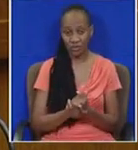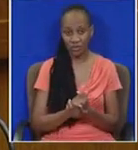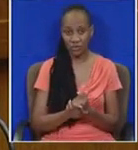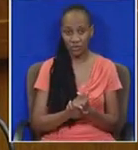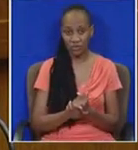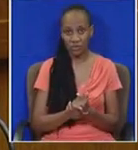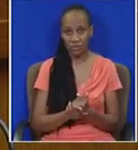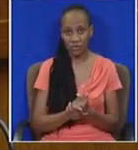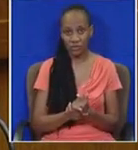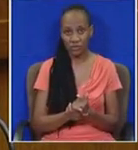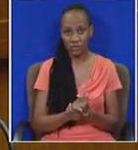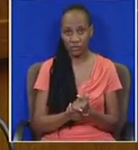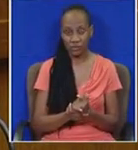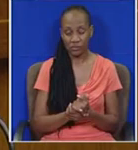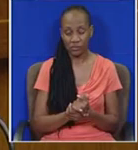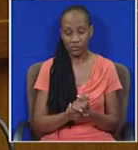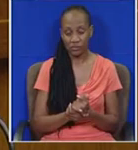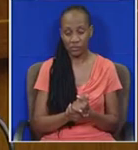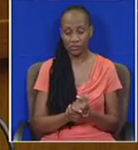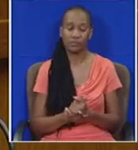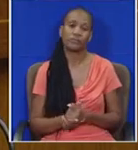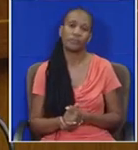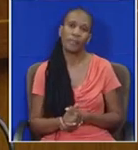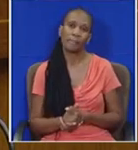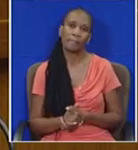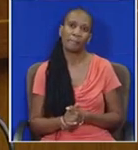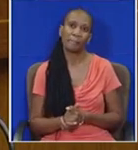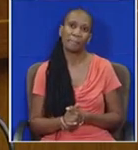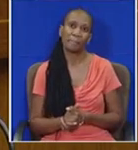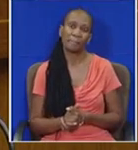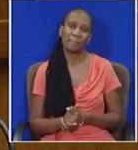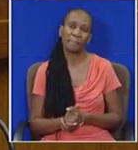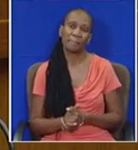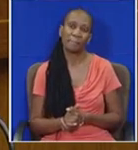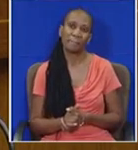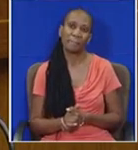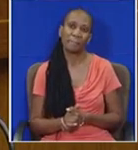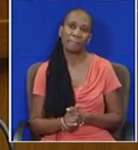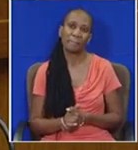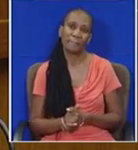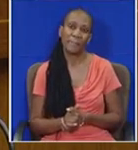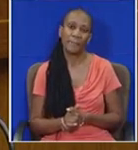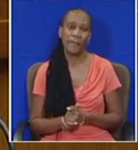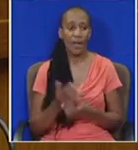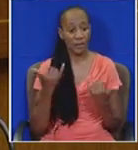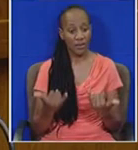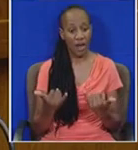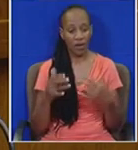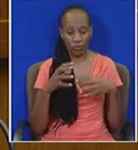for growing our bond, which has been bastardized by racism,